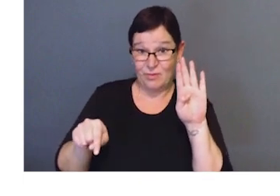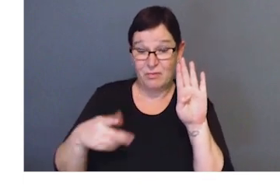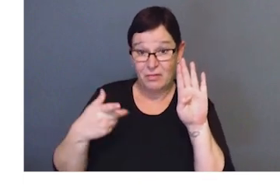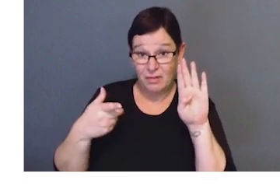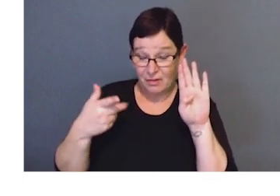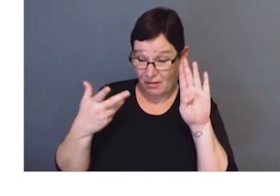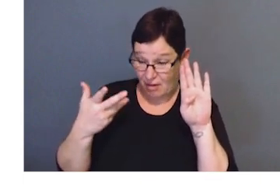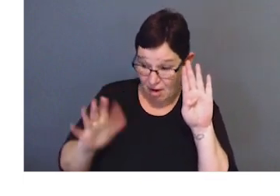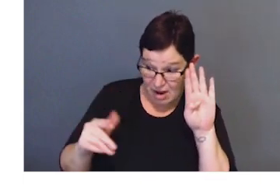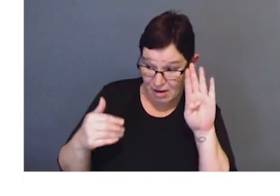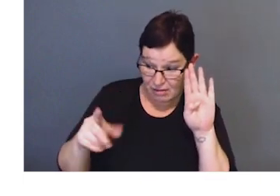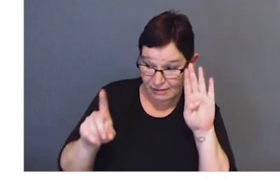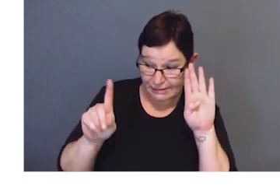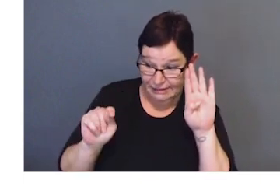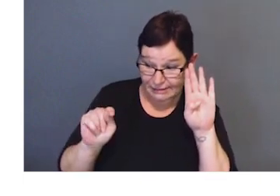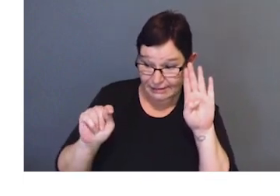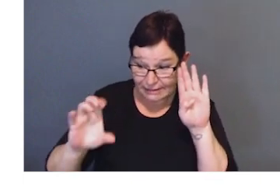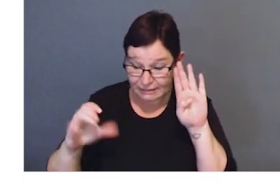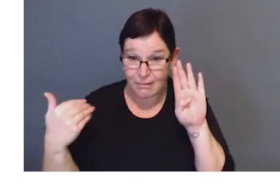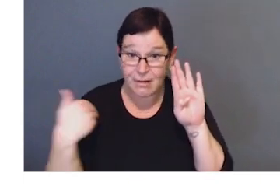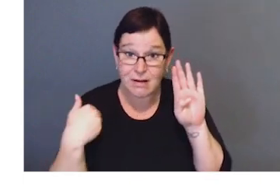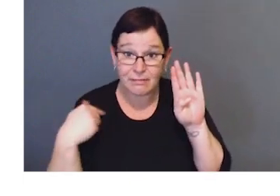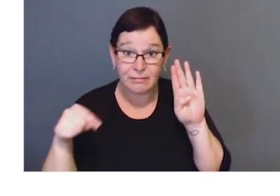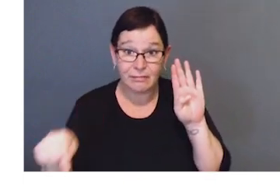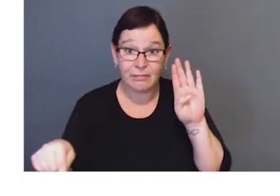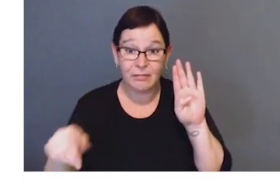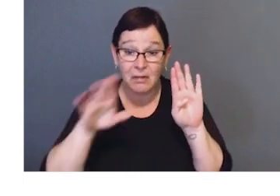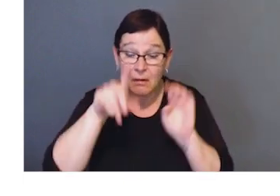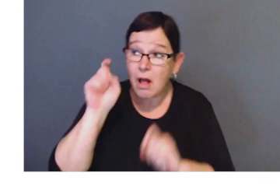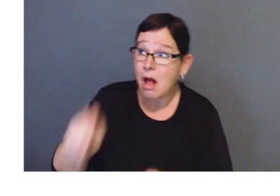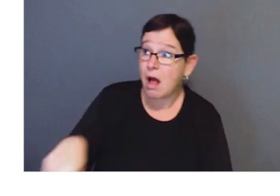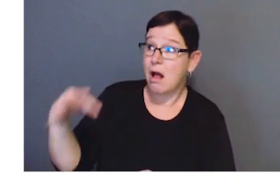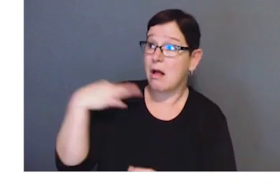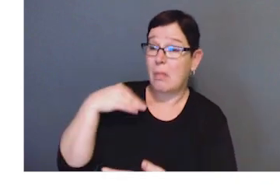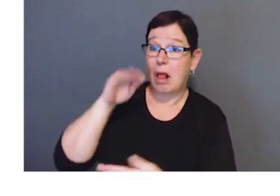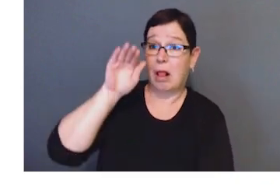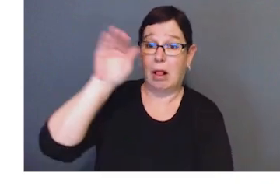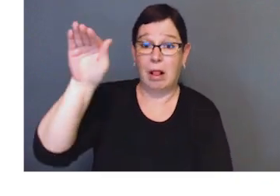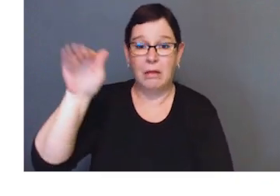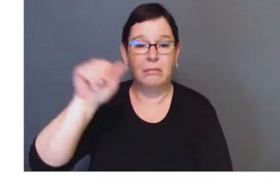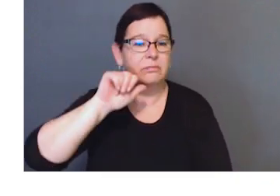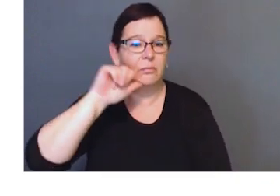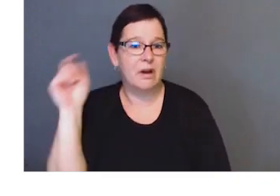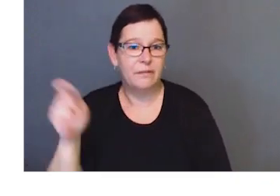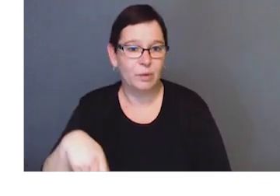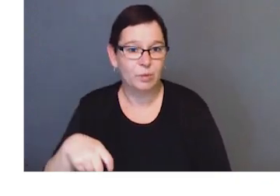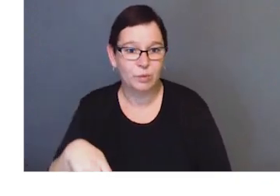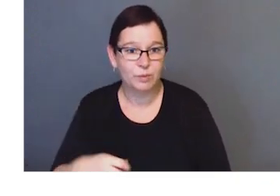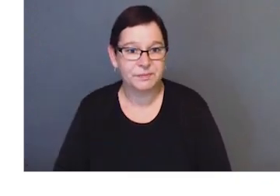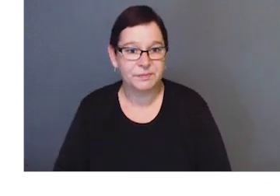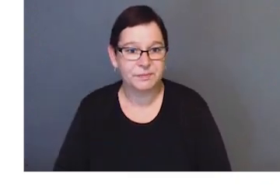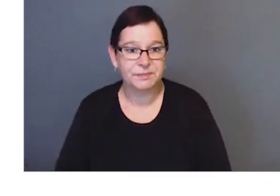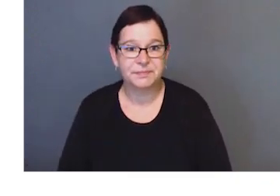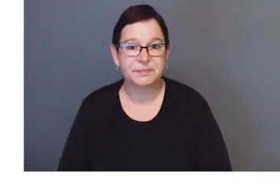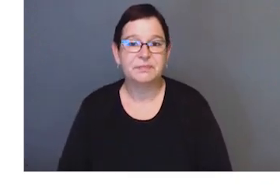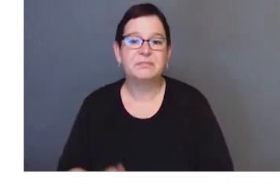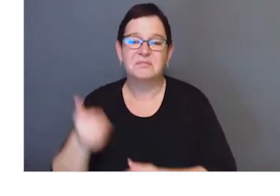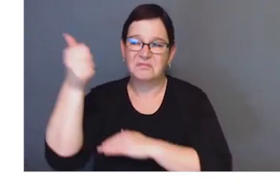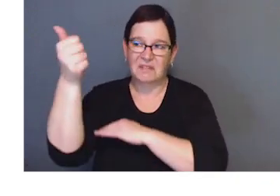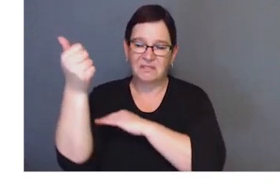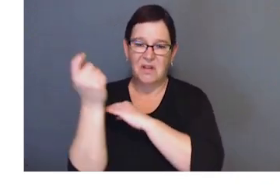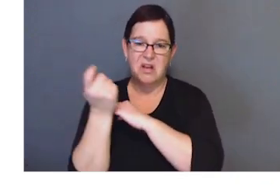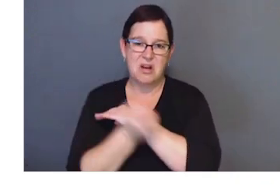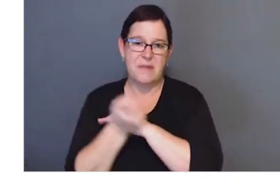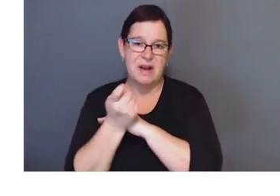not need to apply for the child disability benefit. You will get it automatically. The child